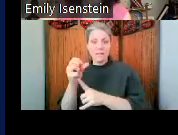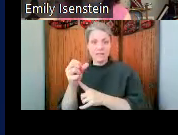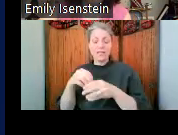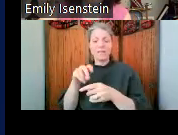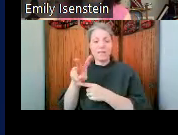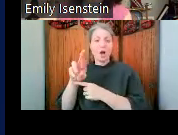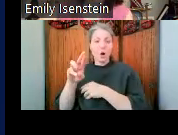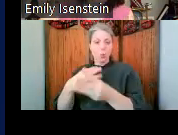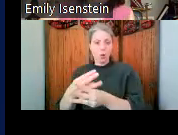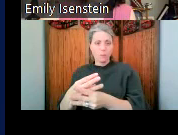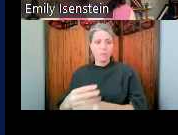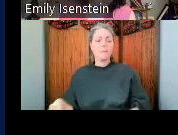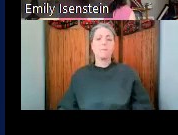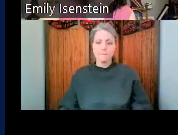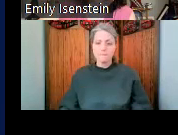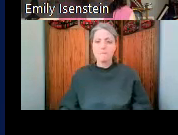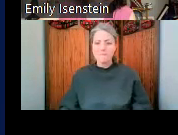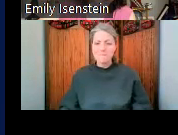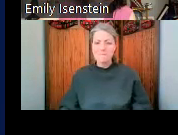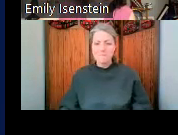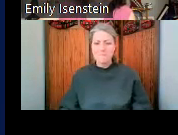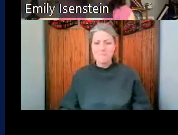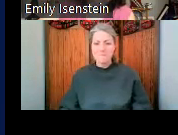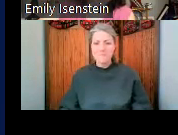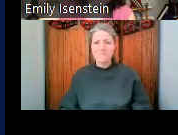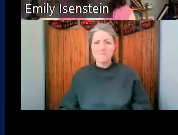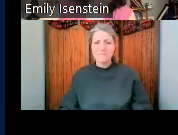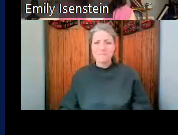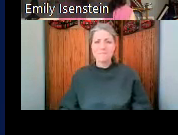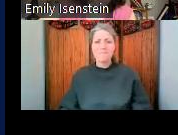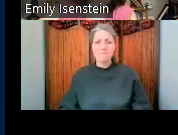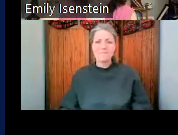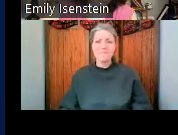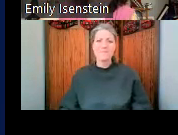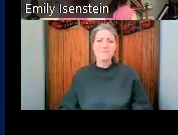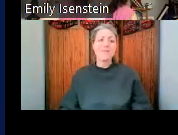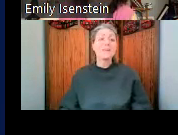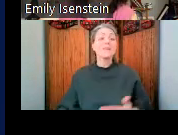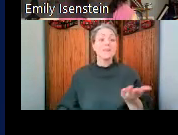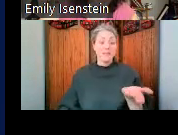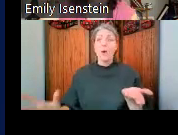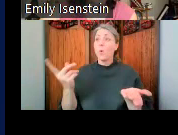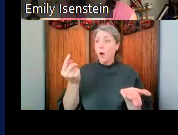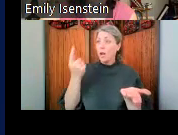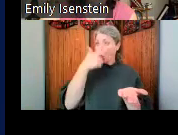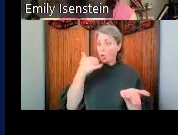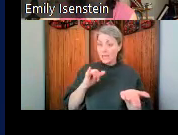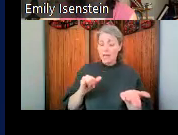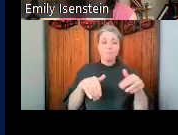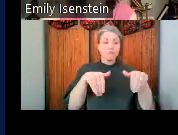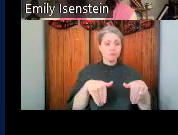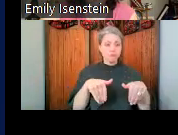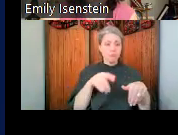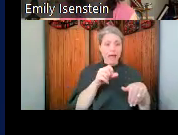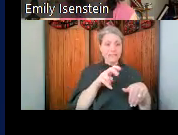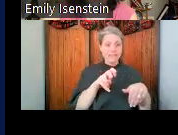reality. So just to give you kind of a taste of how this looks, in the passive condition, the shape is moving